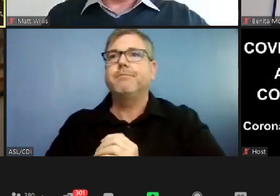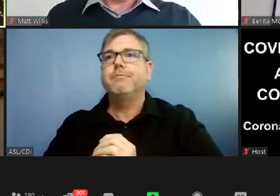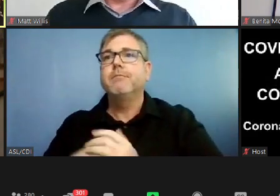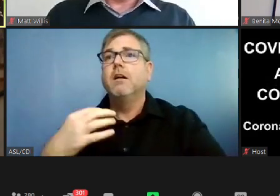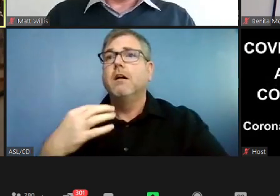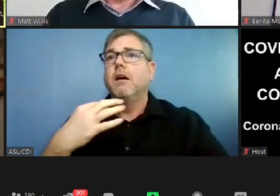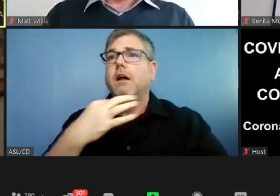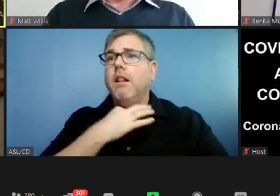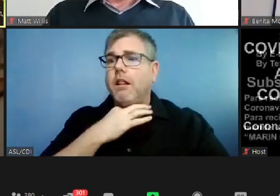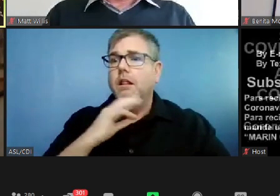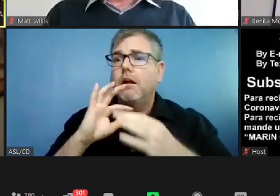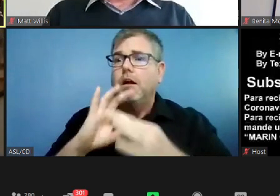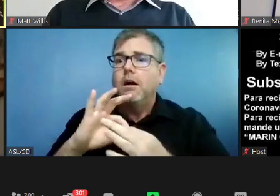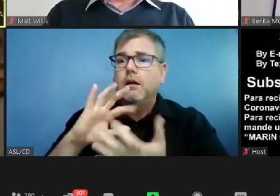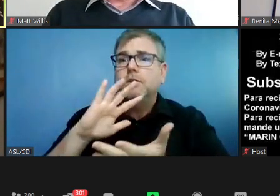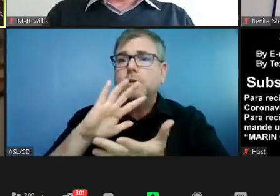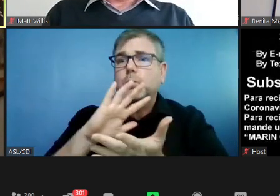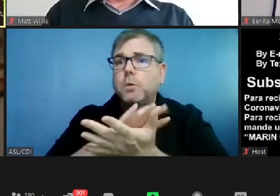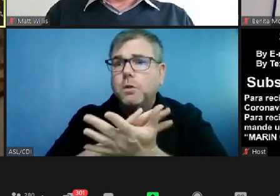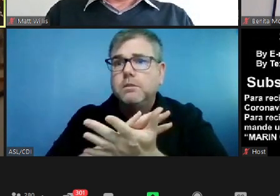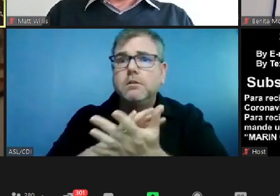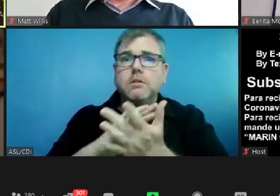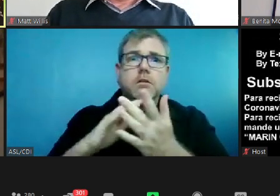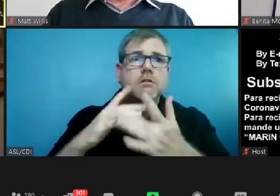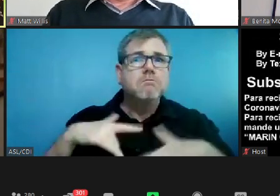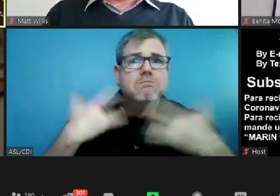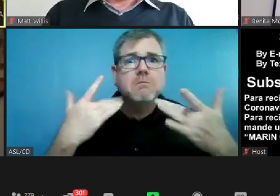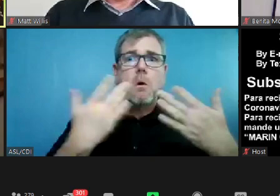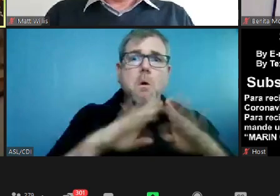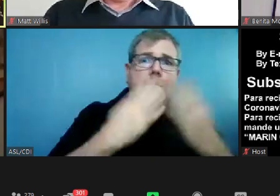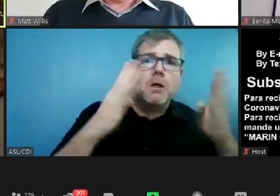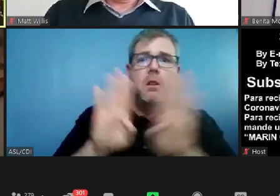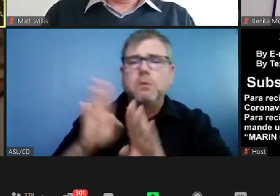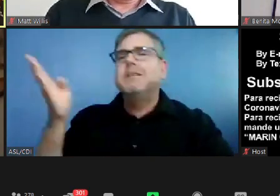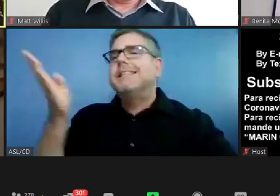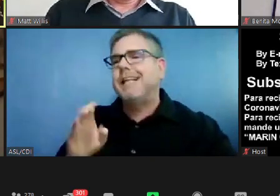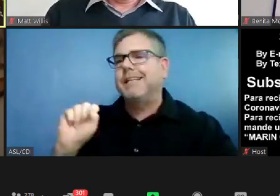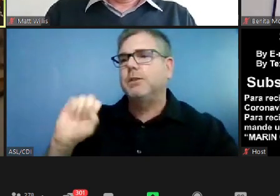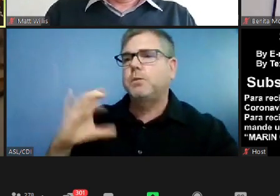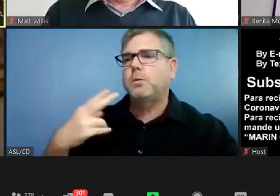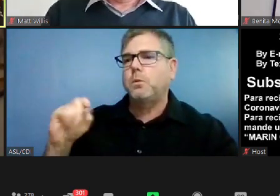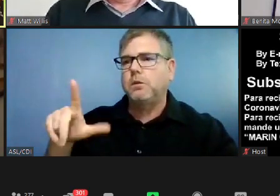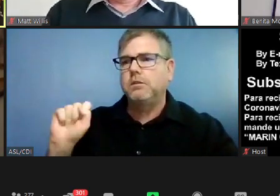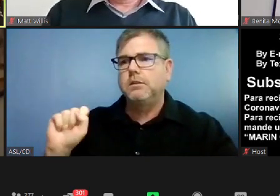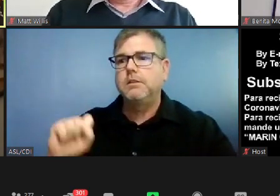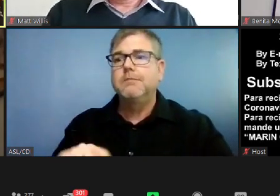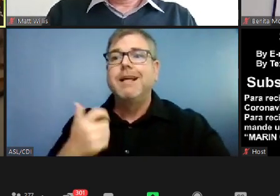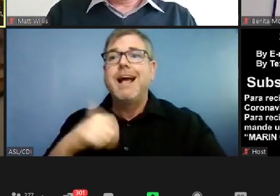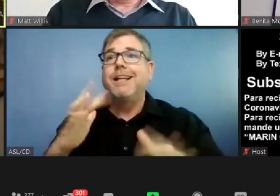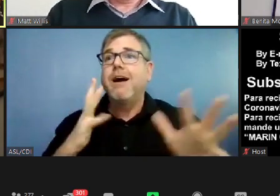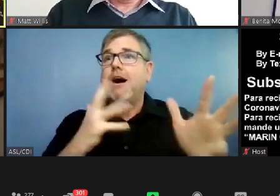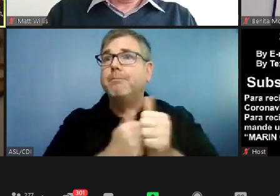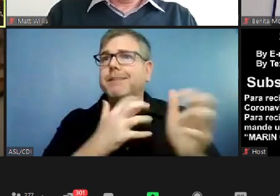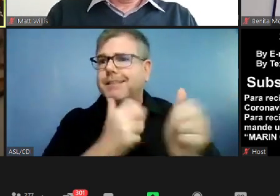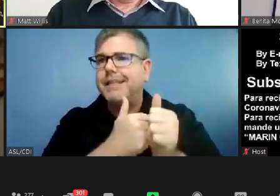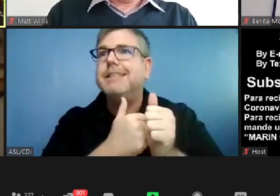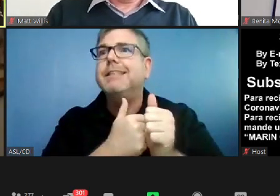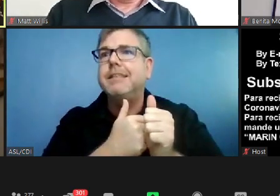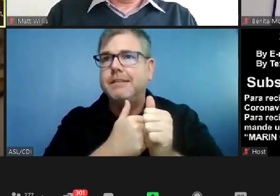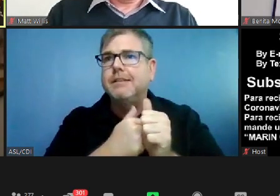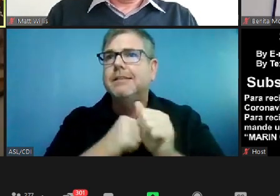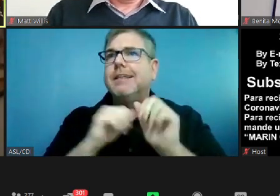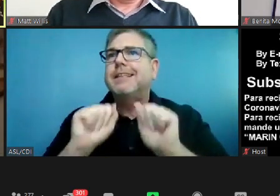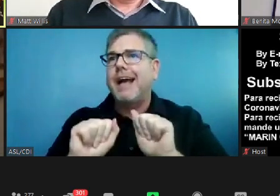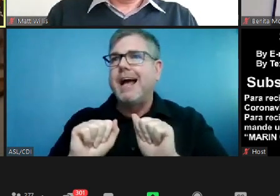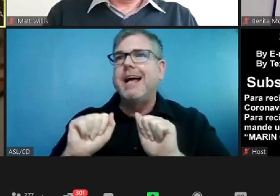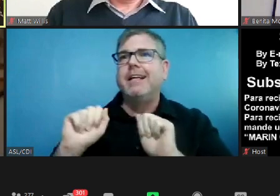daily status updates, for those ongoing updates as we make progress through this, what will likely be a